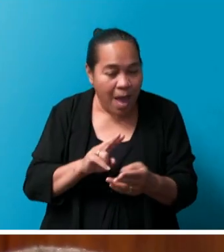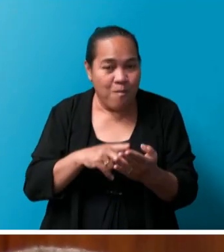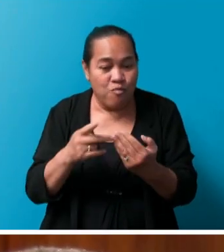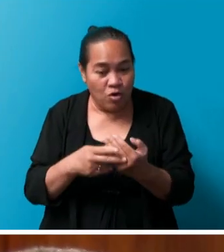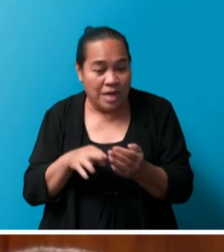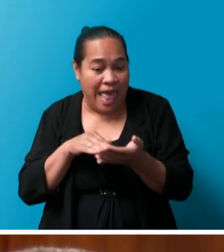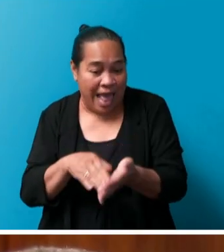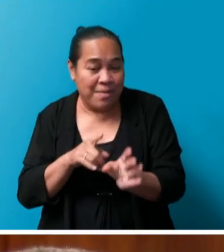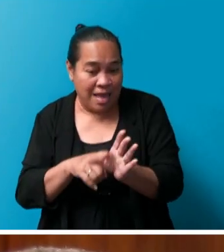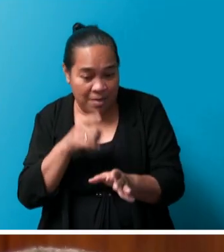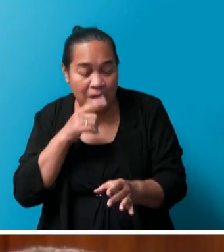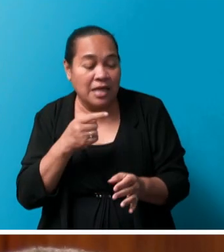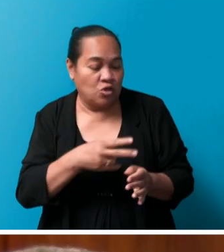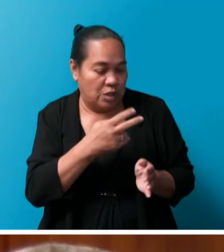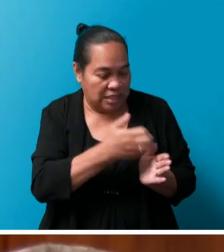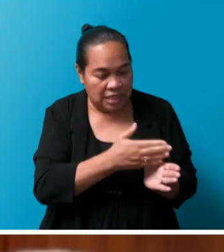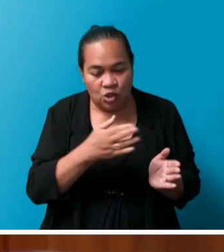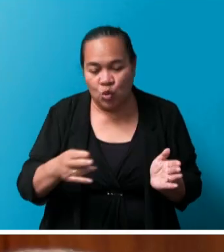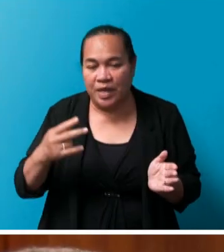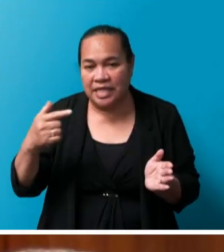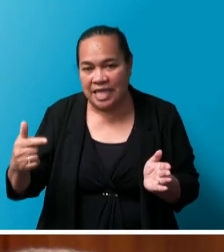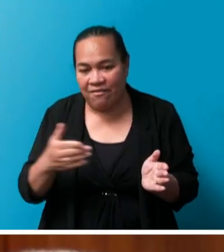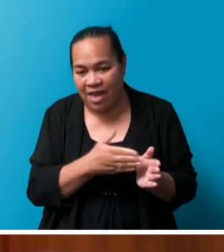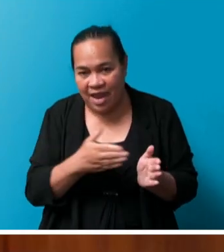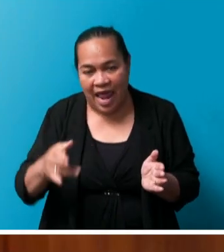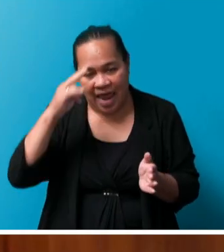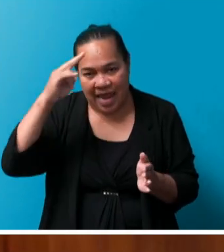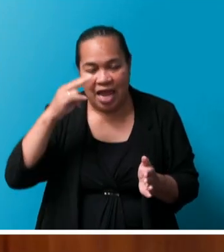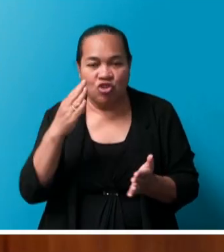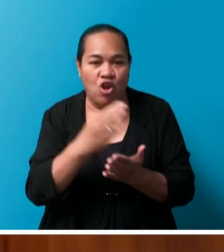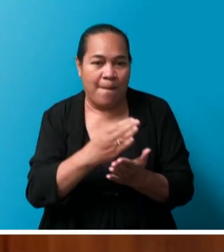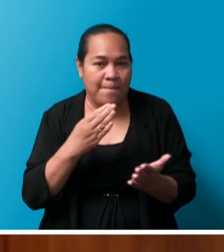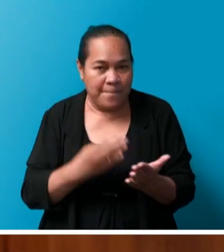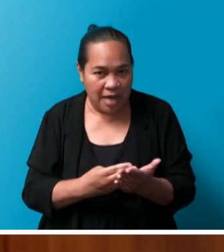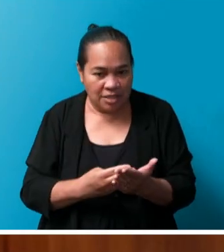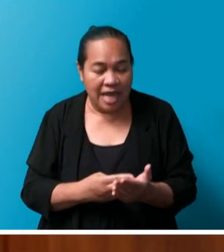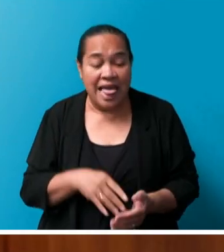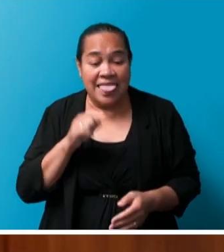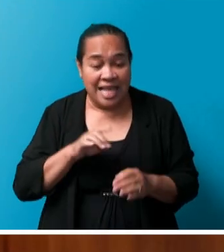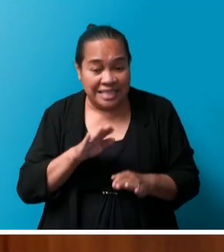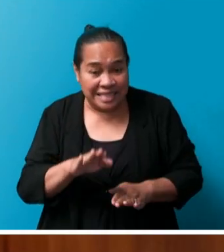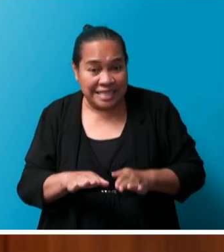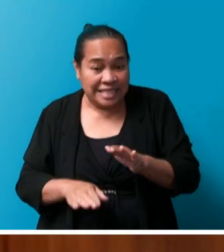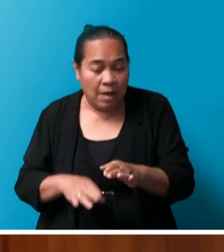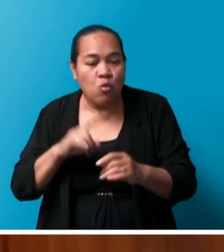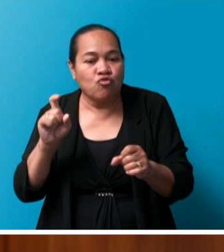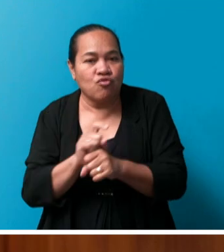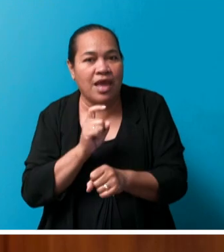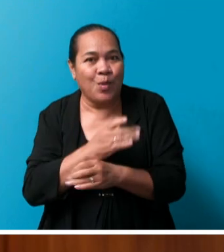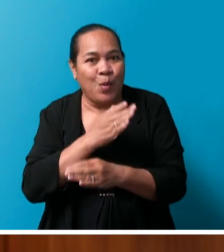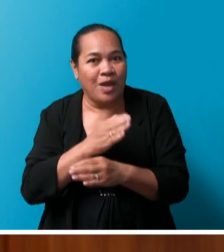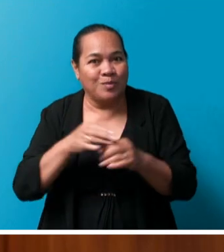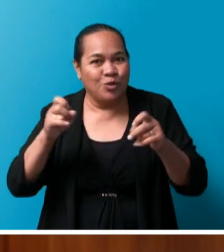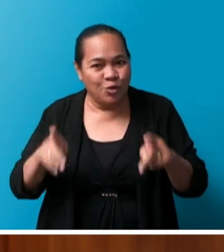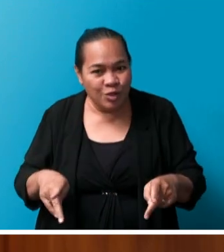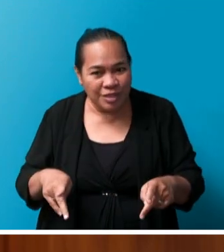the 2026-2027 national budget. This step will create jobs, reduce